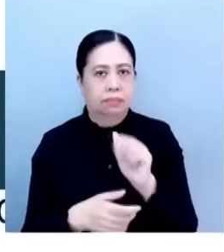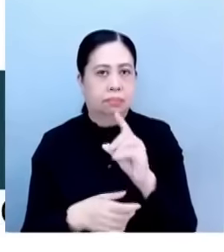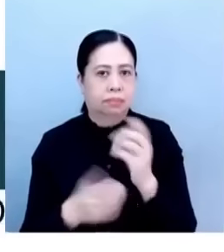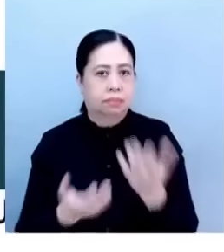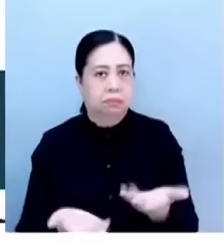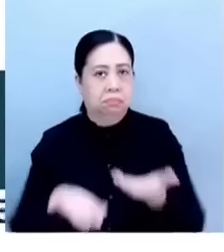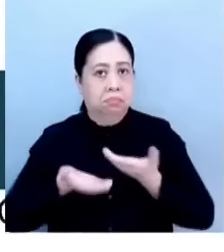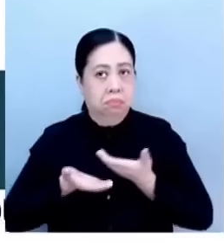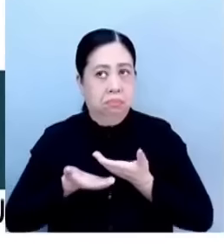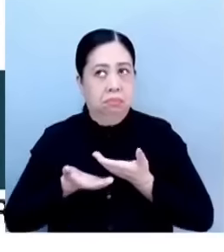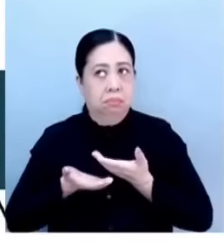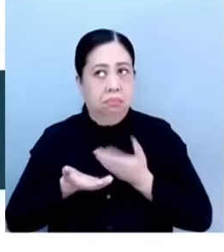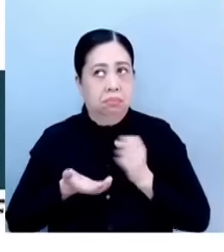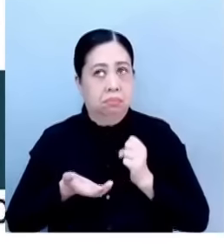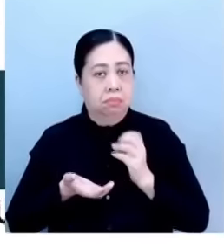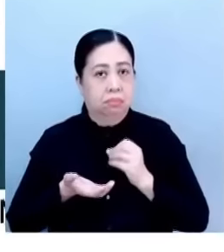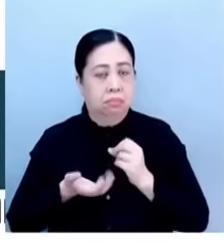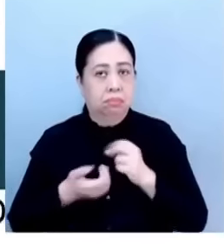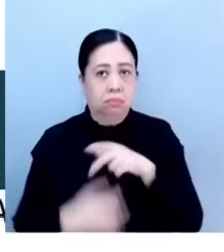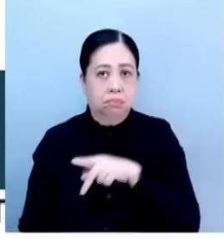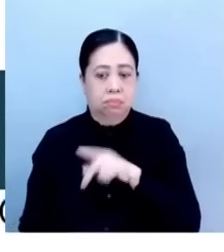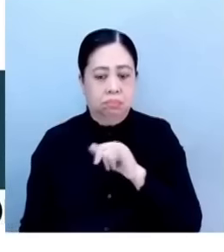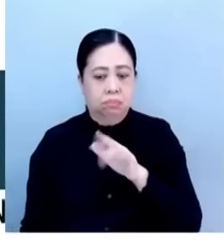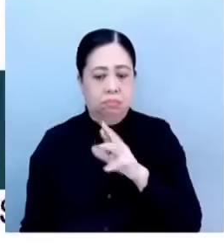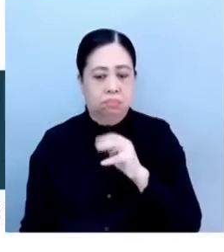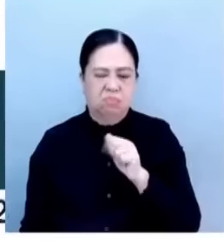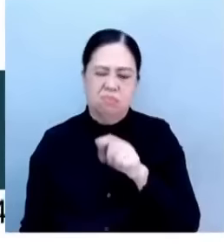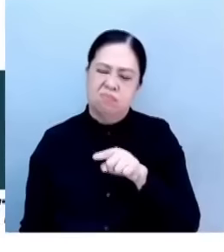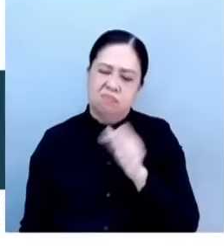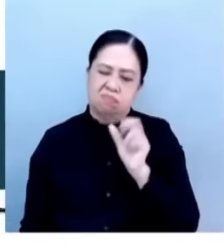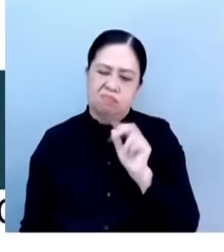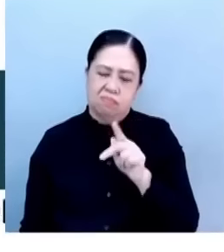So Pirma had to go with that.